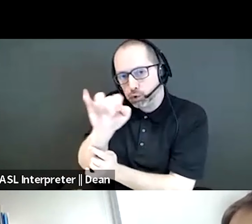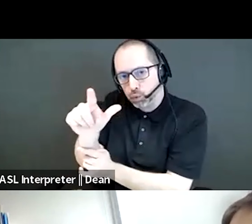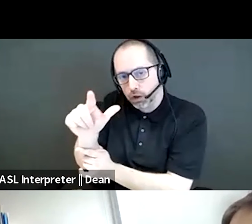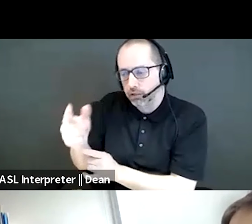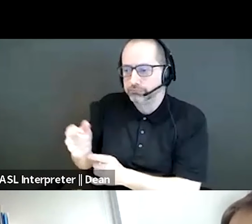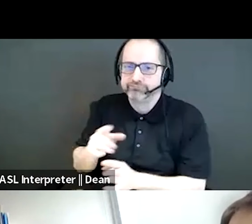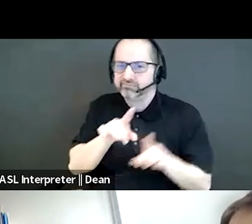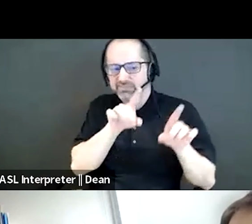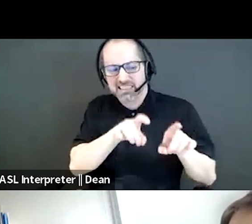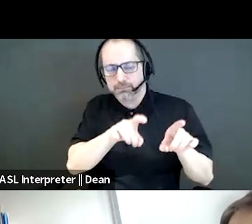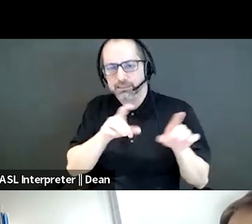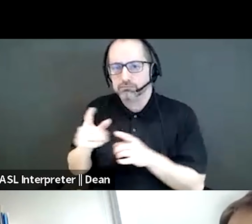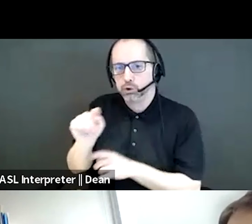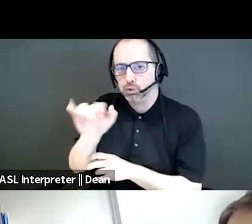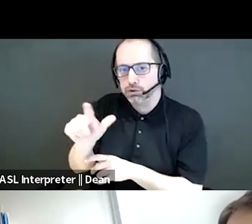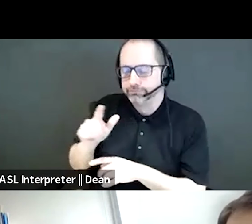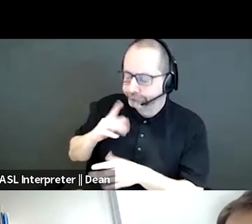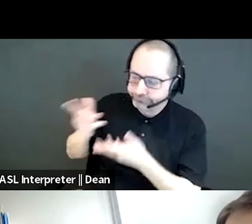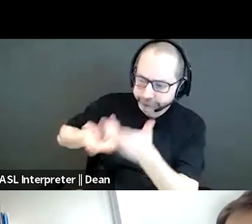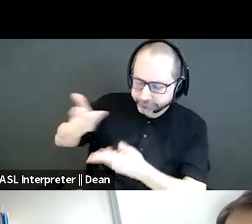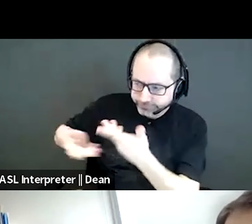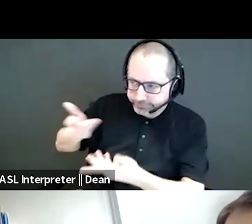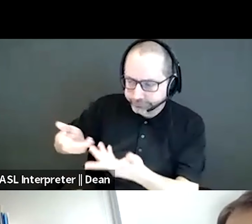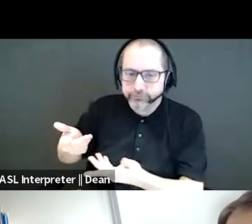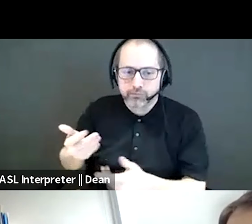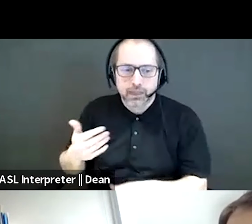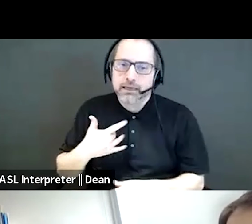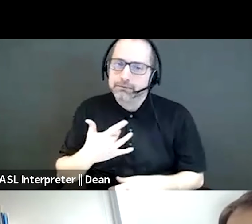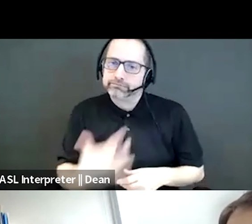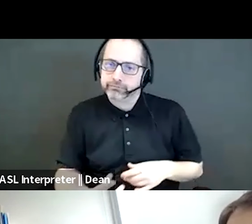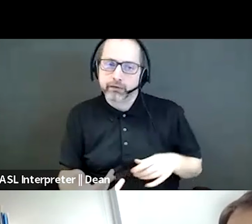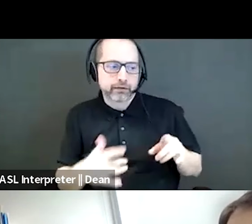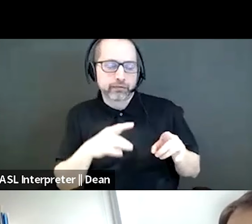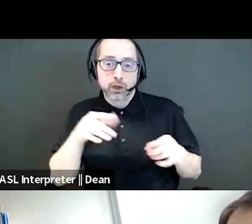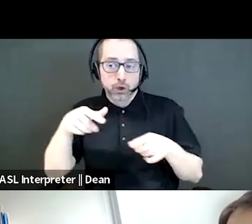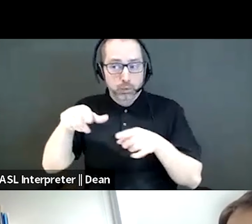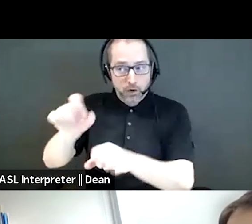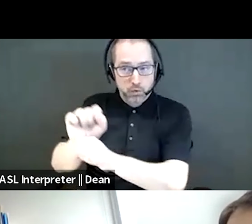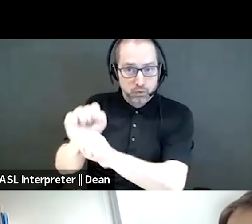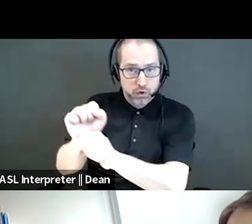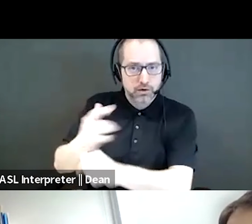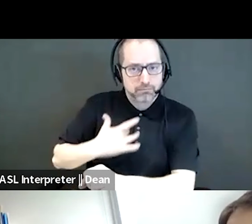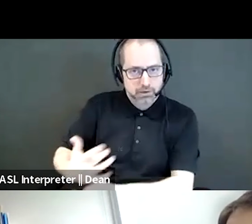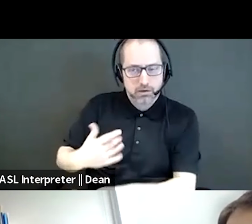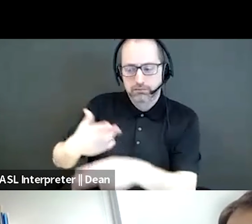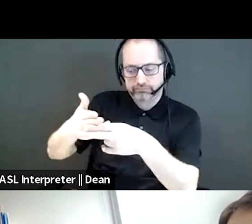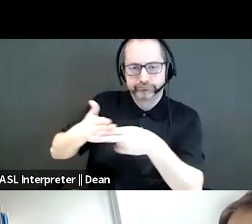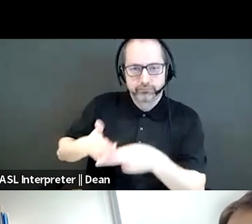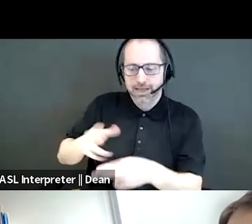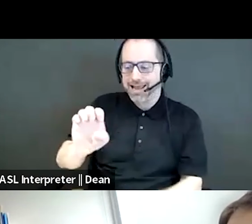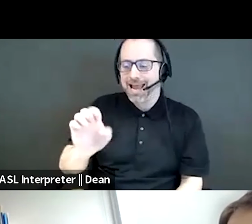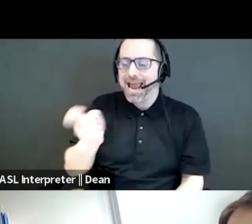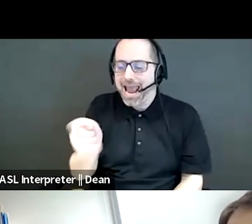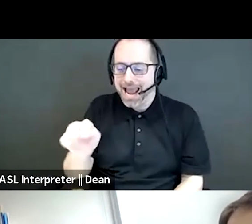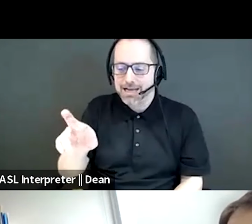was one of the few people, so I tend to be on that extrovert scale at work. And though I consider